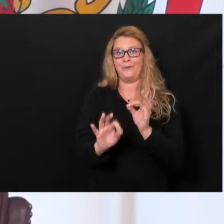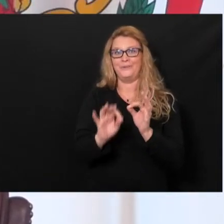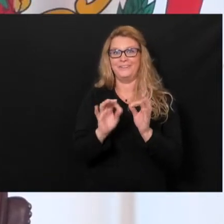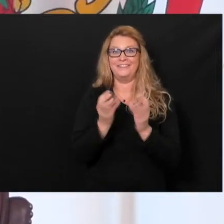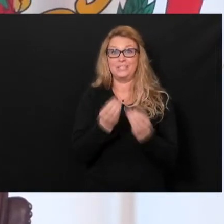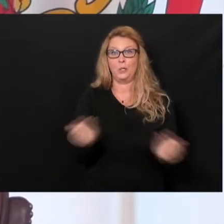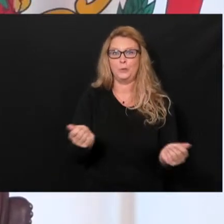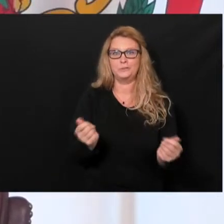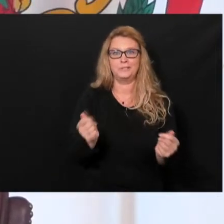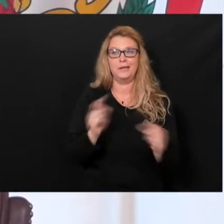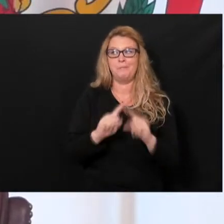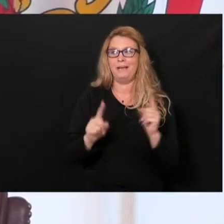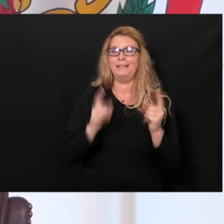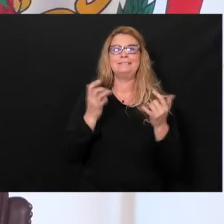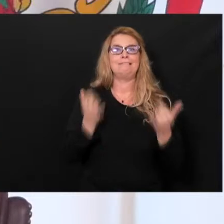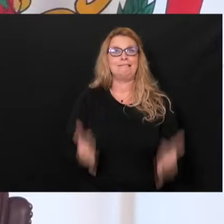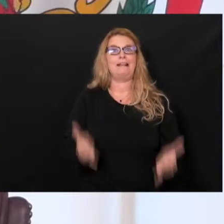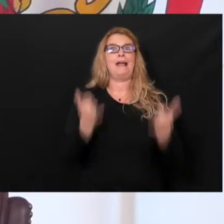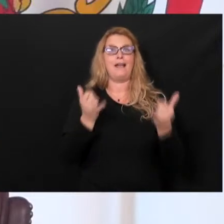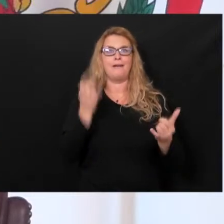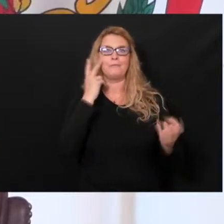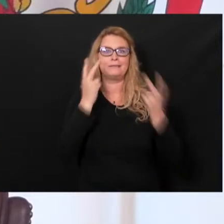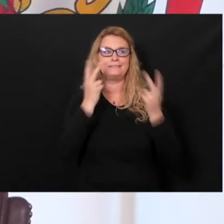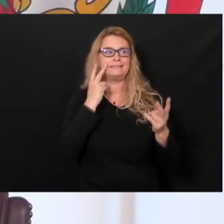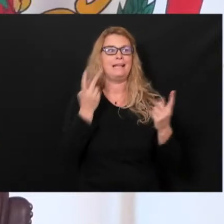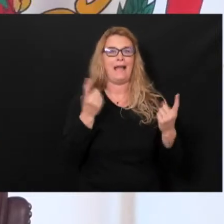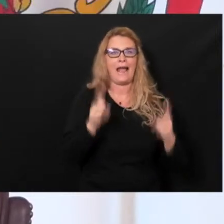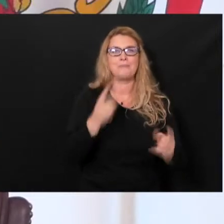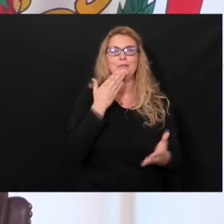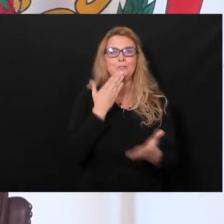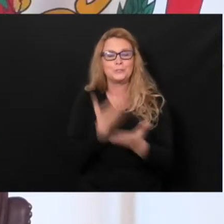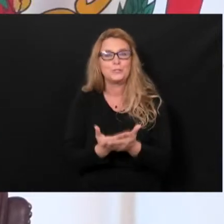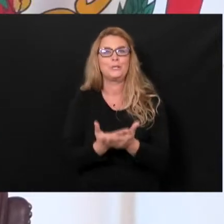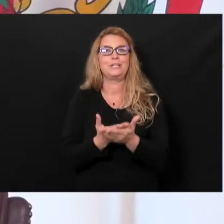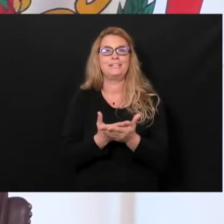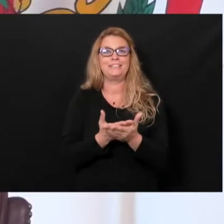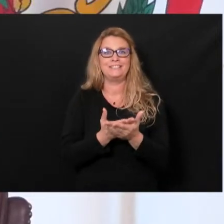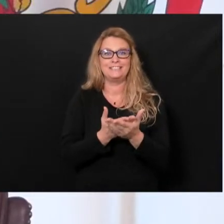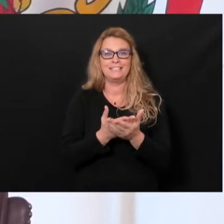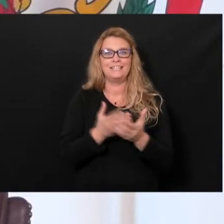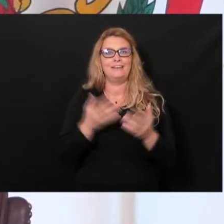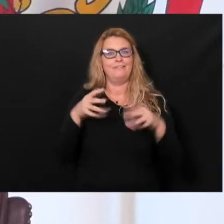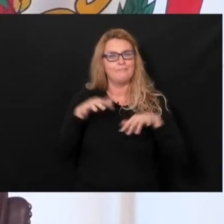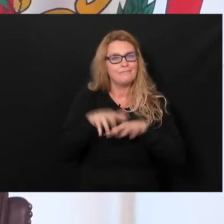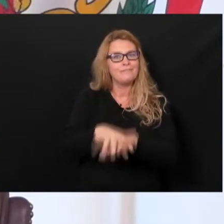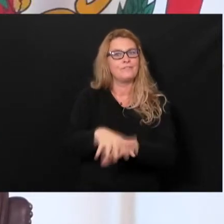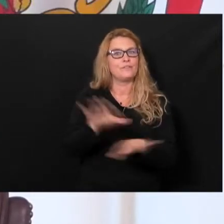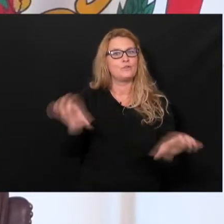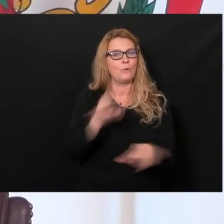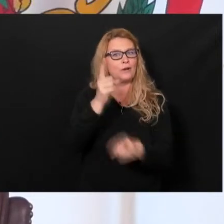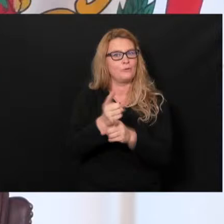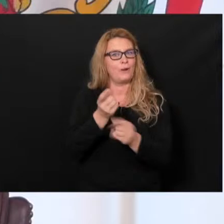do it before. And now we're really, really getting good, solid accolades for doing it the right